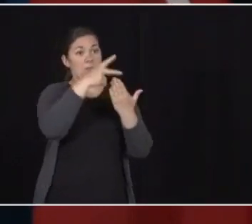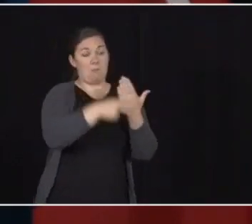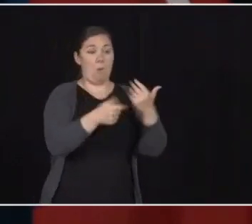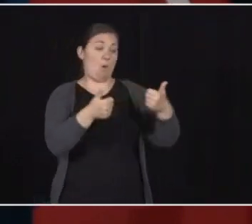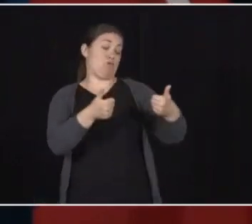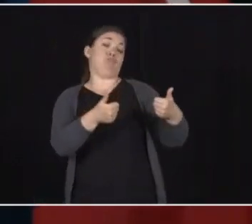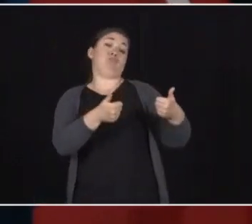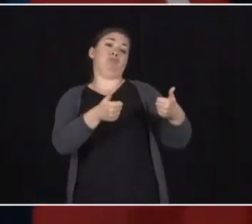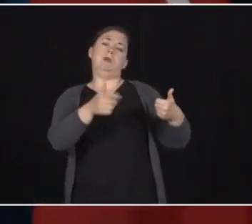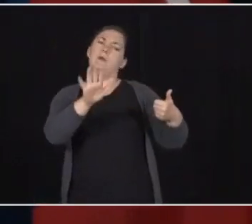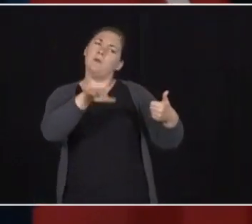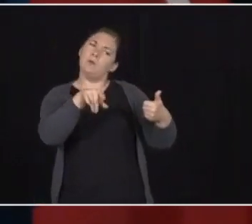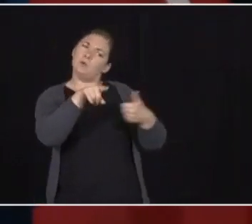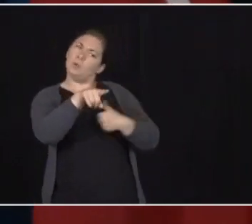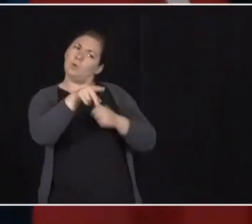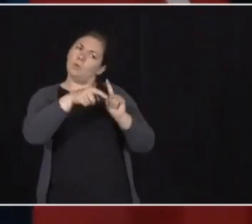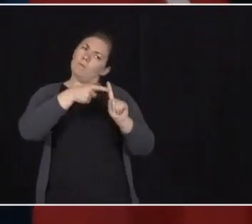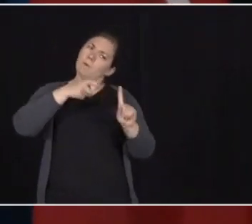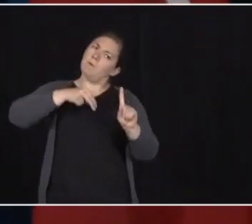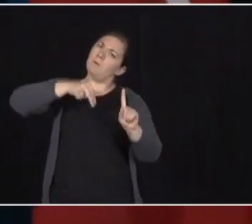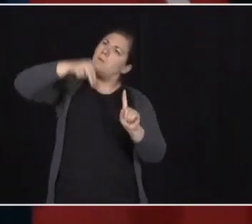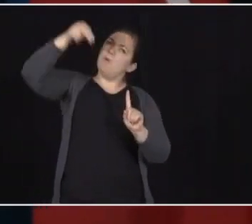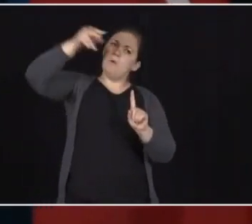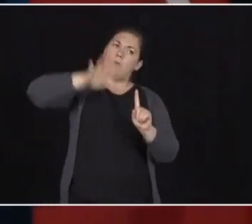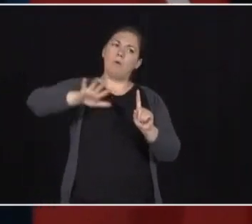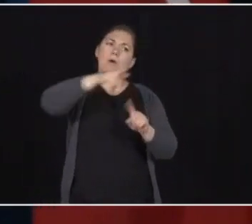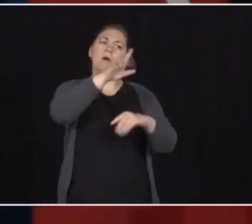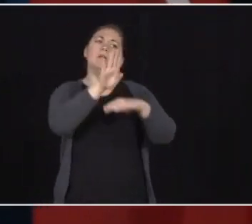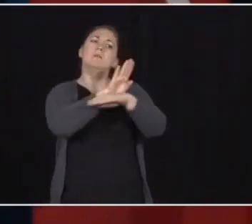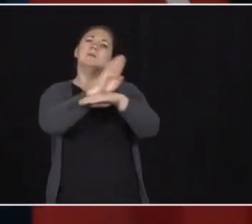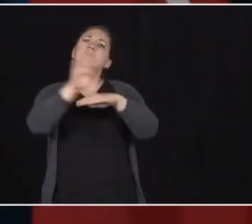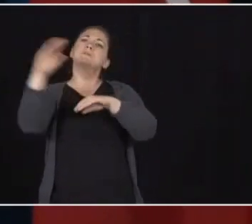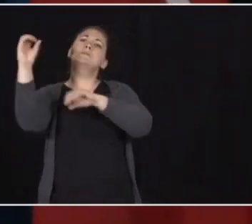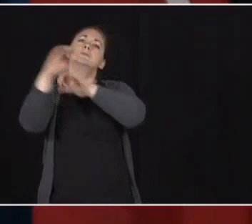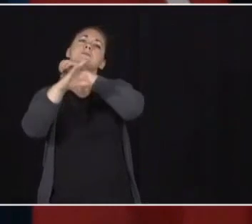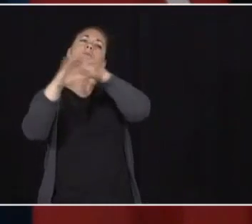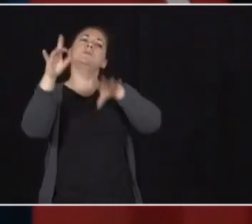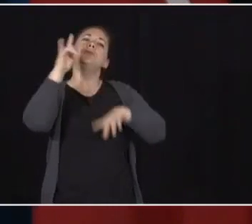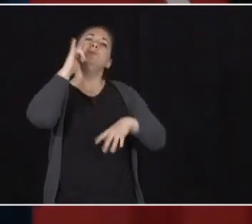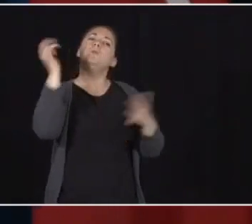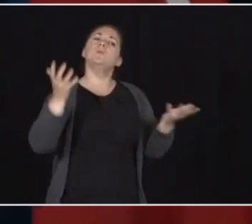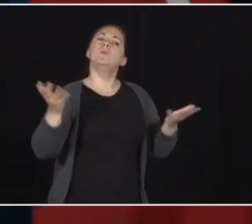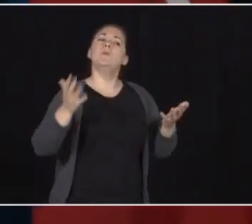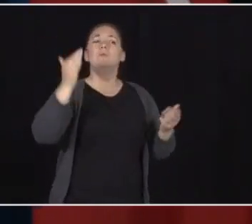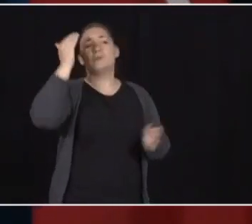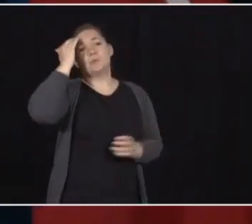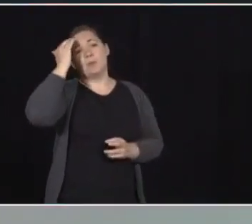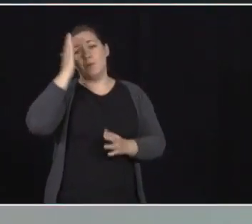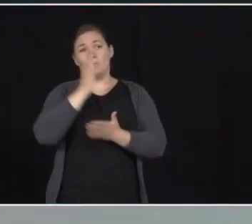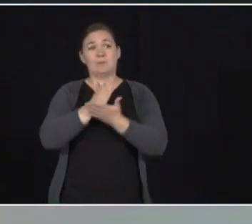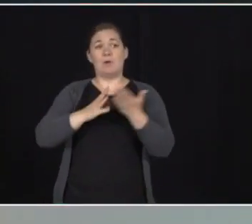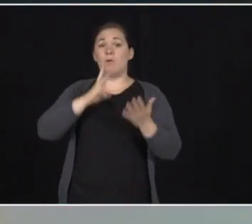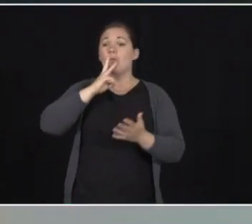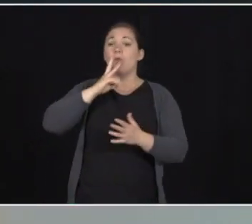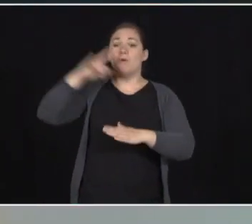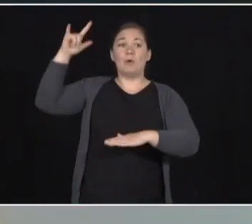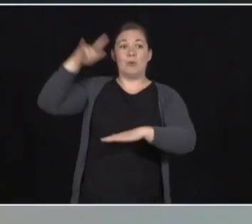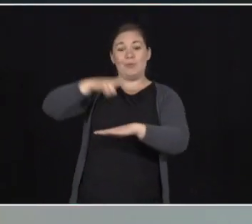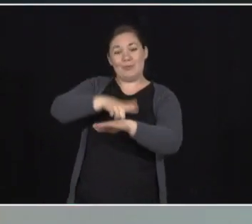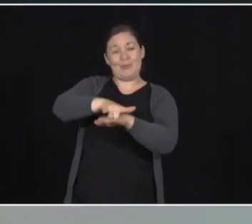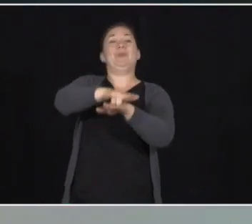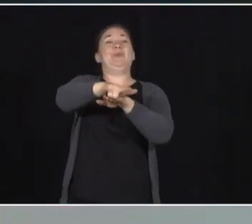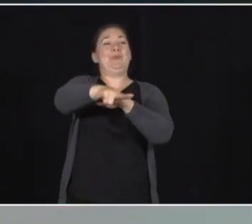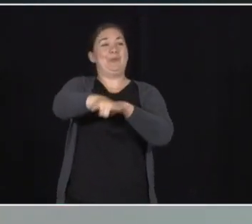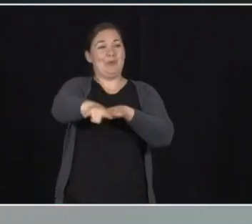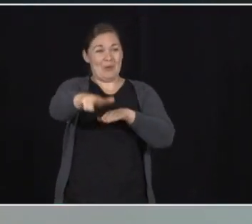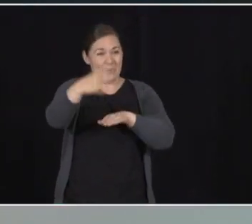you hearing in the north that small businesses need, especially, say, for example, float plane operators and transportation companies? Can Minister Rickford hear